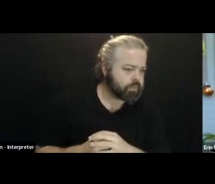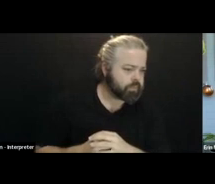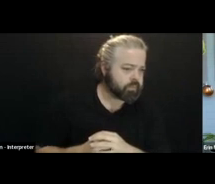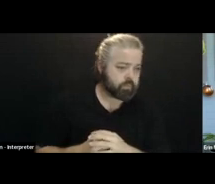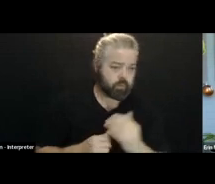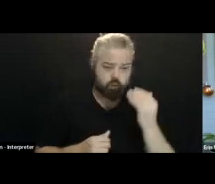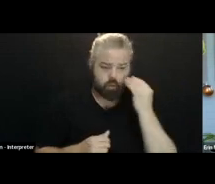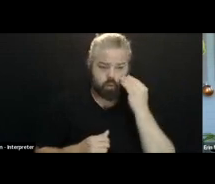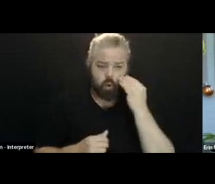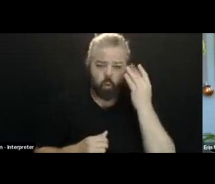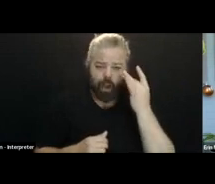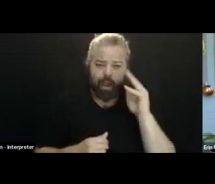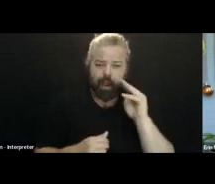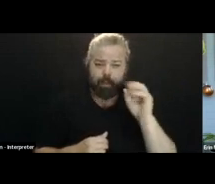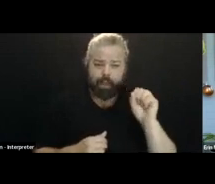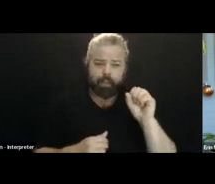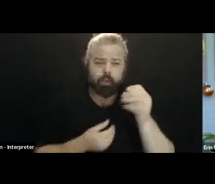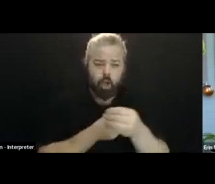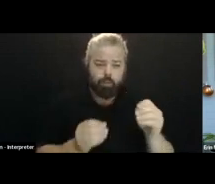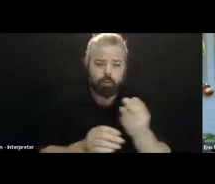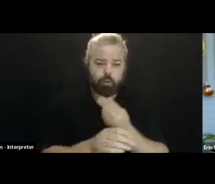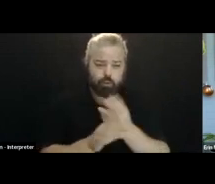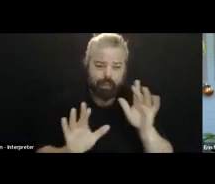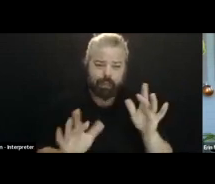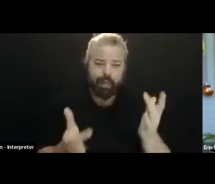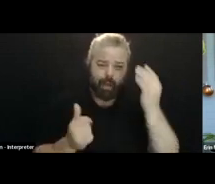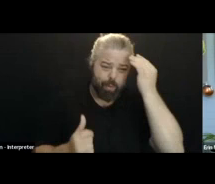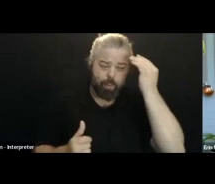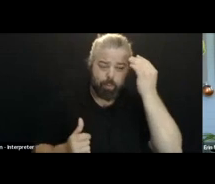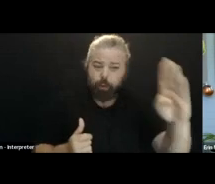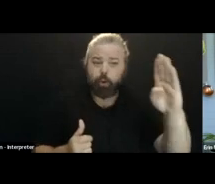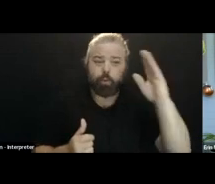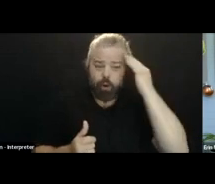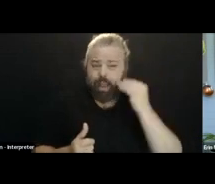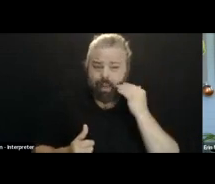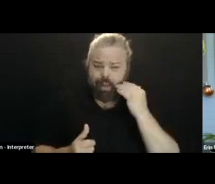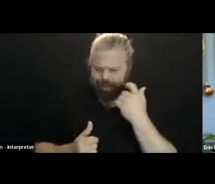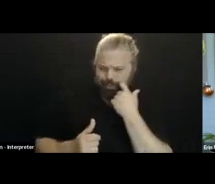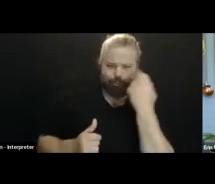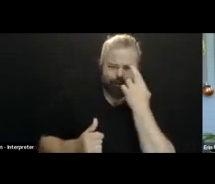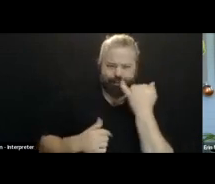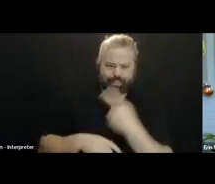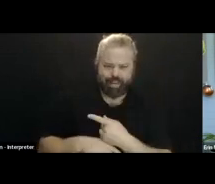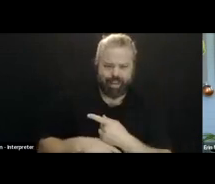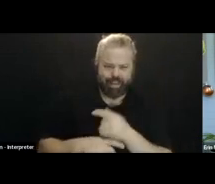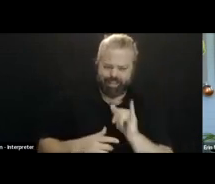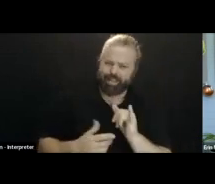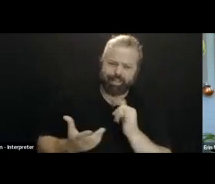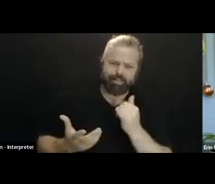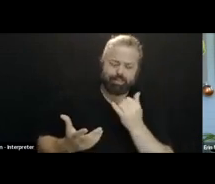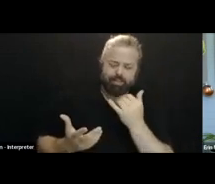uses light blue for headings? I just realized today that this is a weird choice, and I'd be using it as a default thinking it was